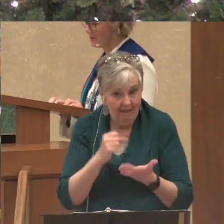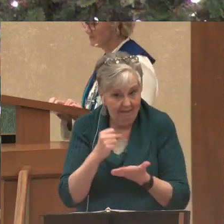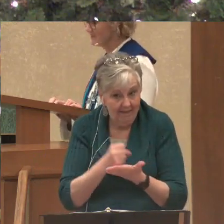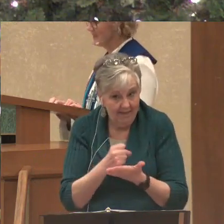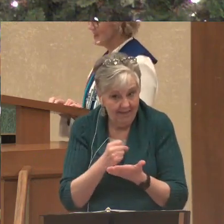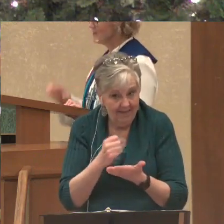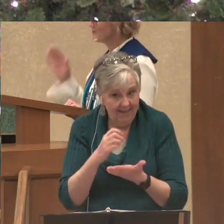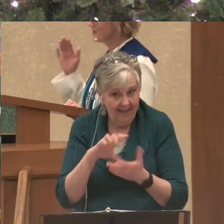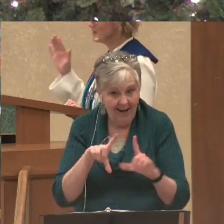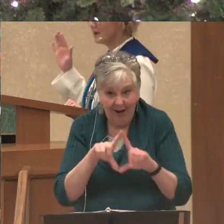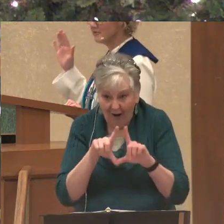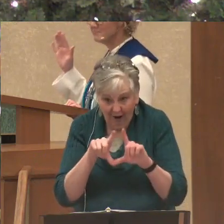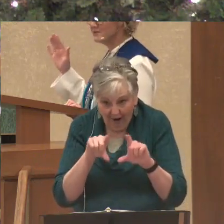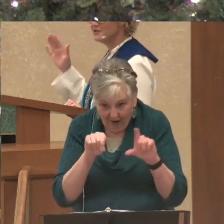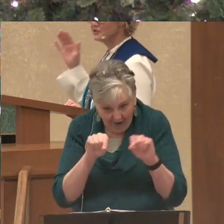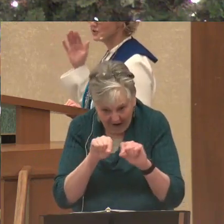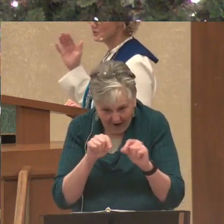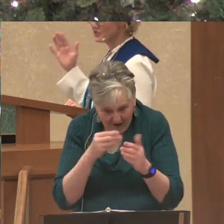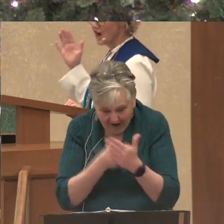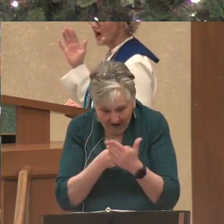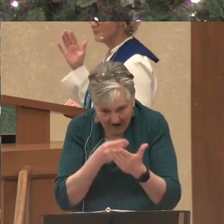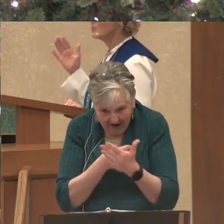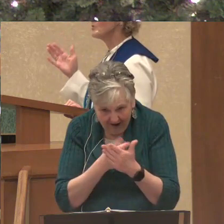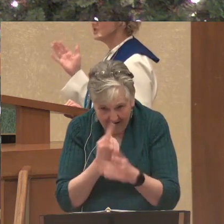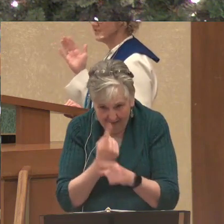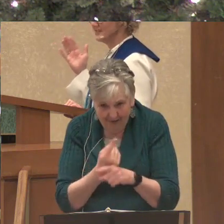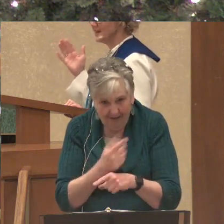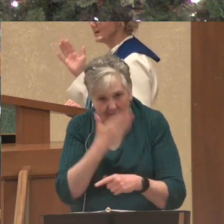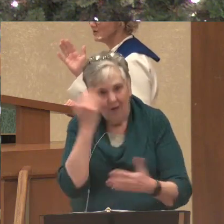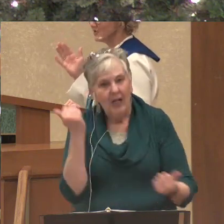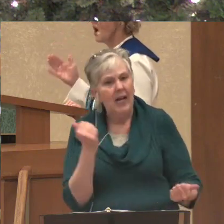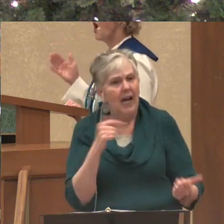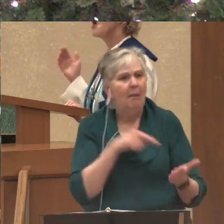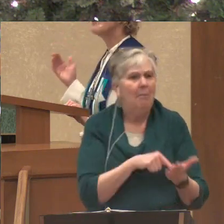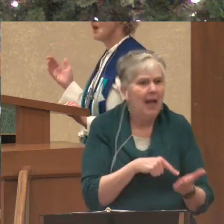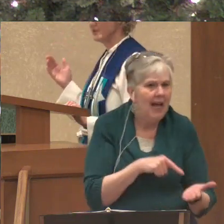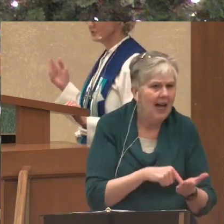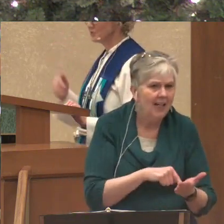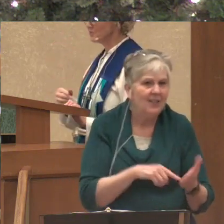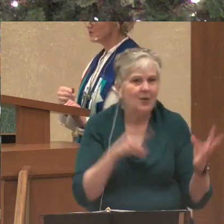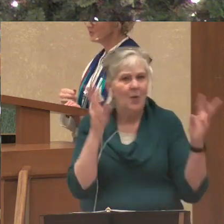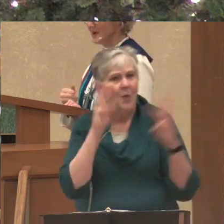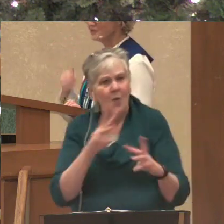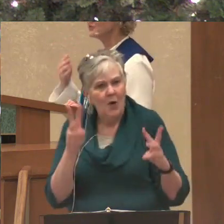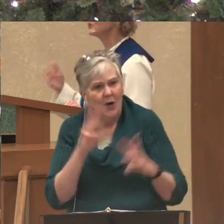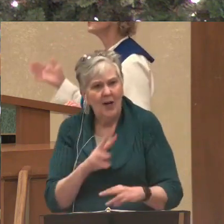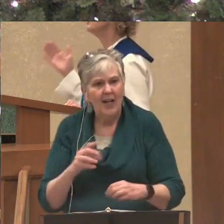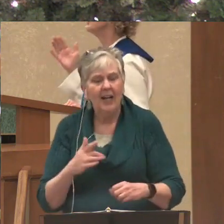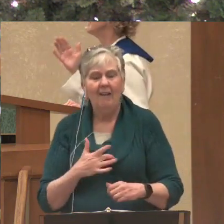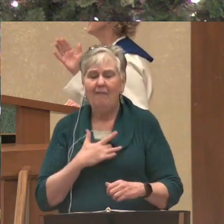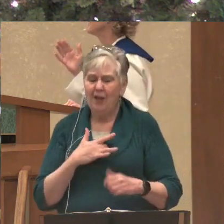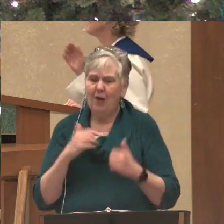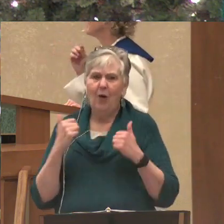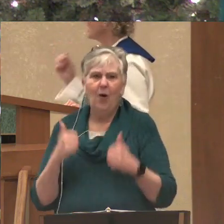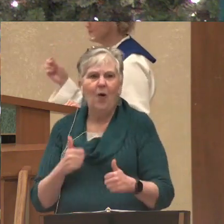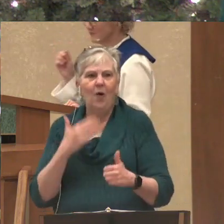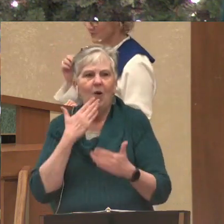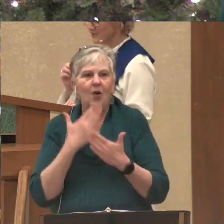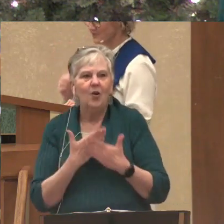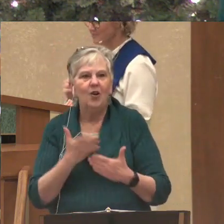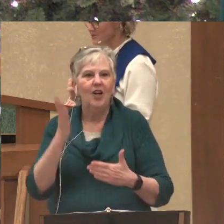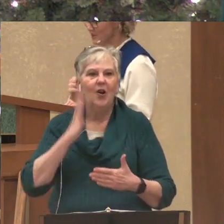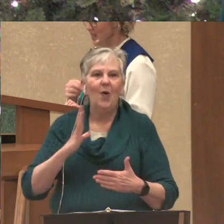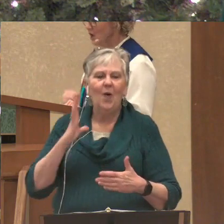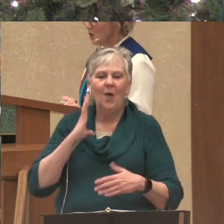cards. Forget about the bills, your job, your worries and cares. Our products will bring you back to the good old days when life